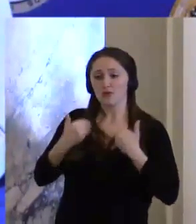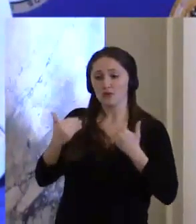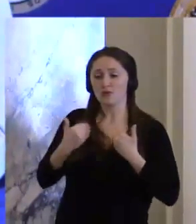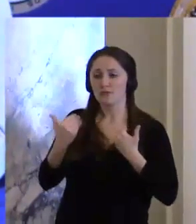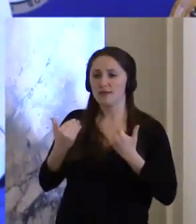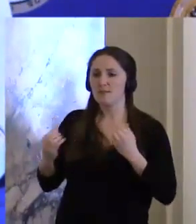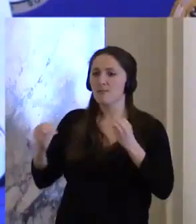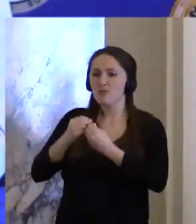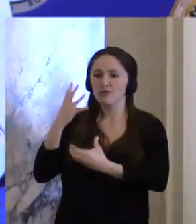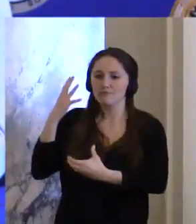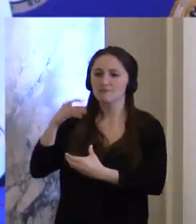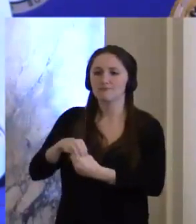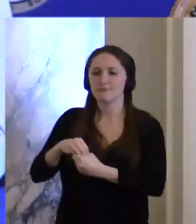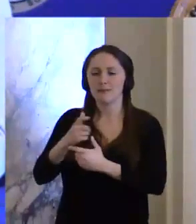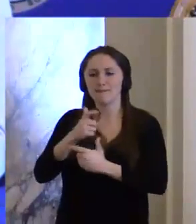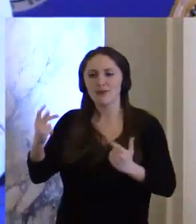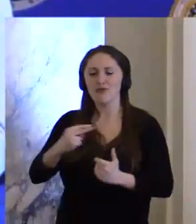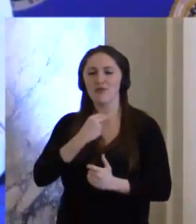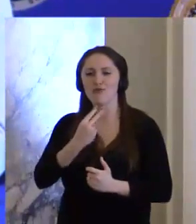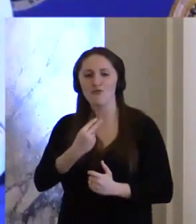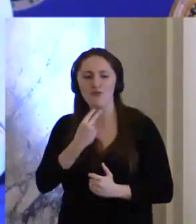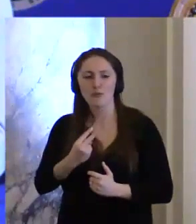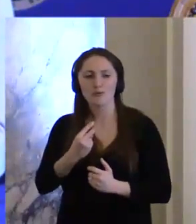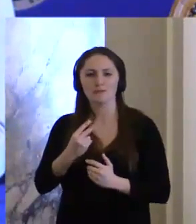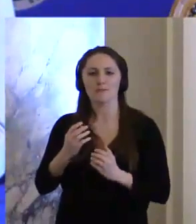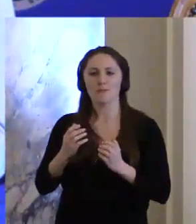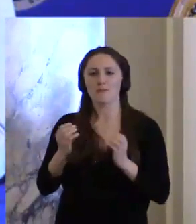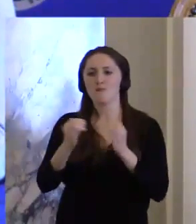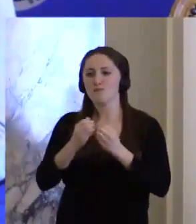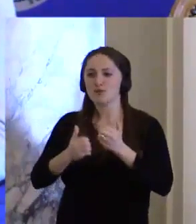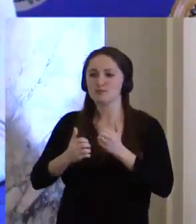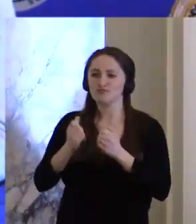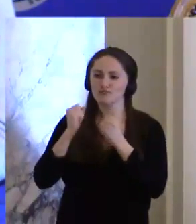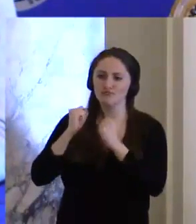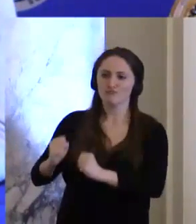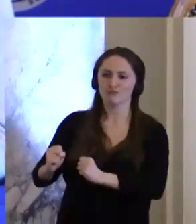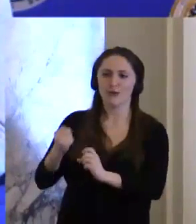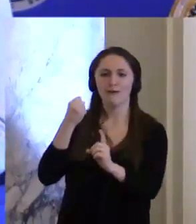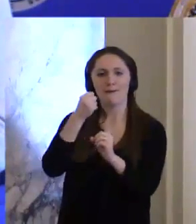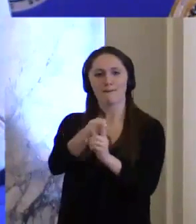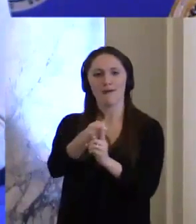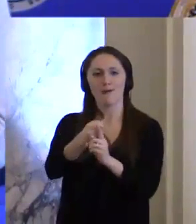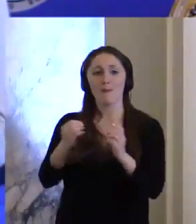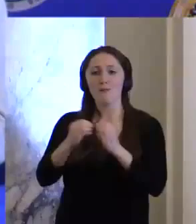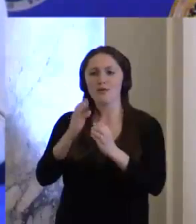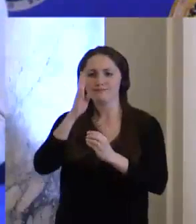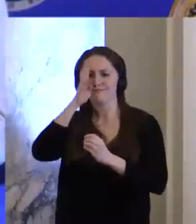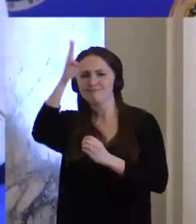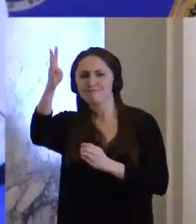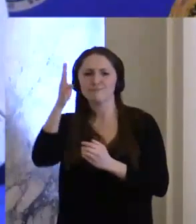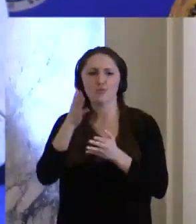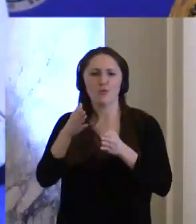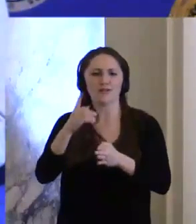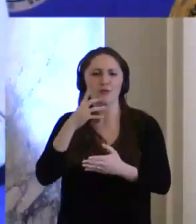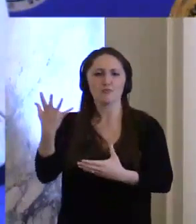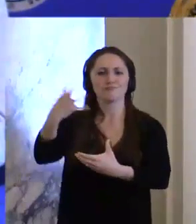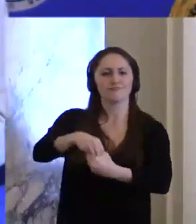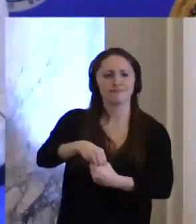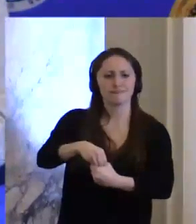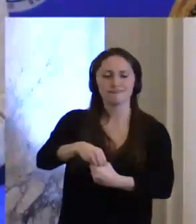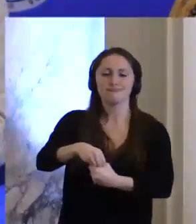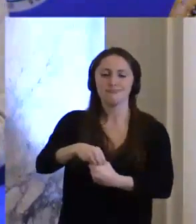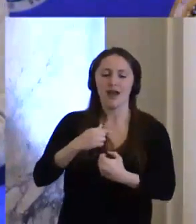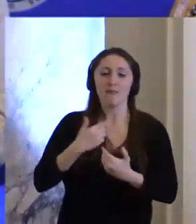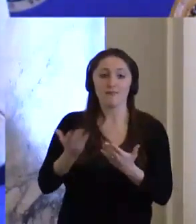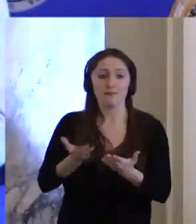bigger voice, a stronger impact, a more innovative approach for participation, I am all for it. We